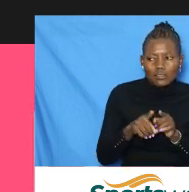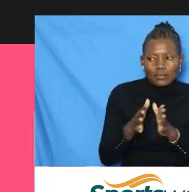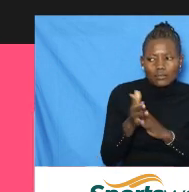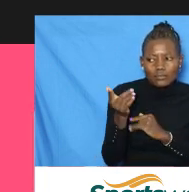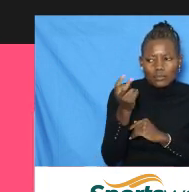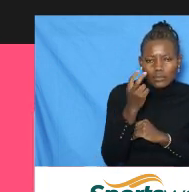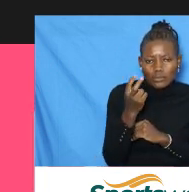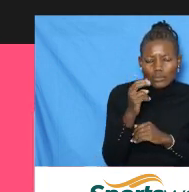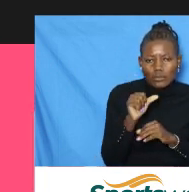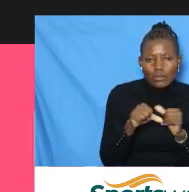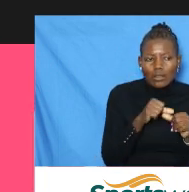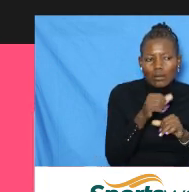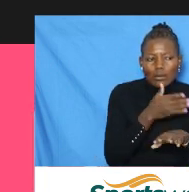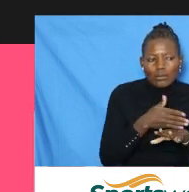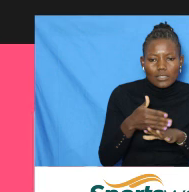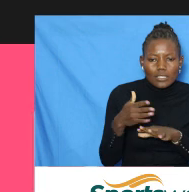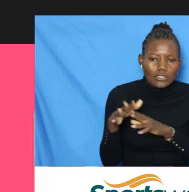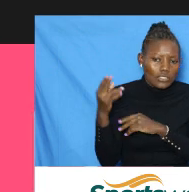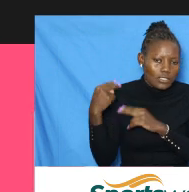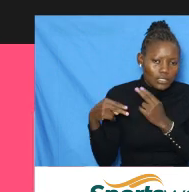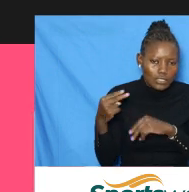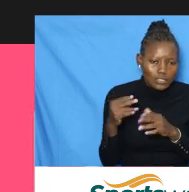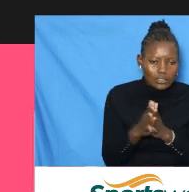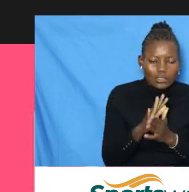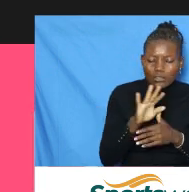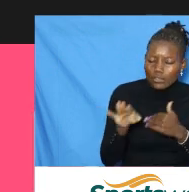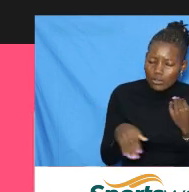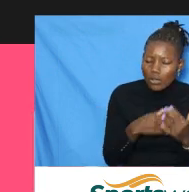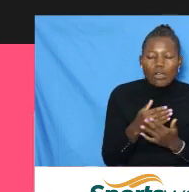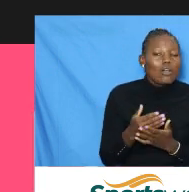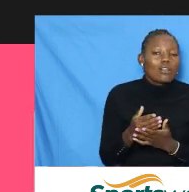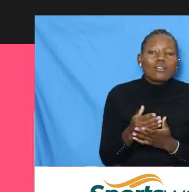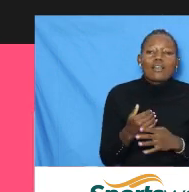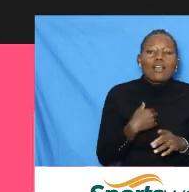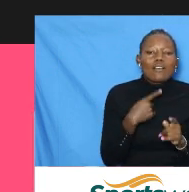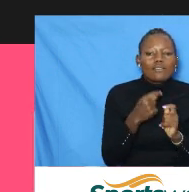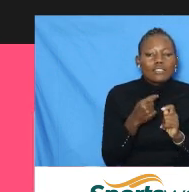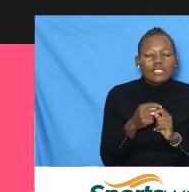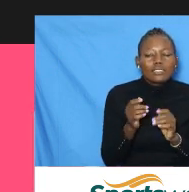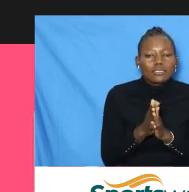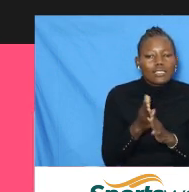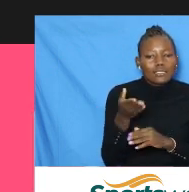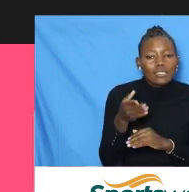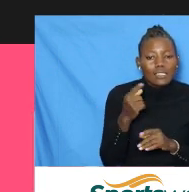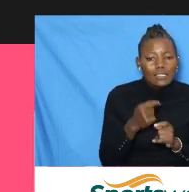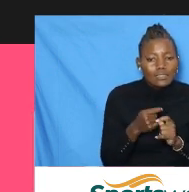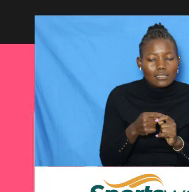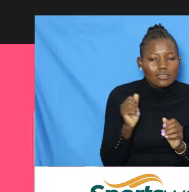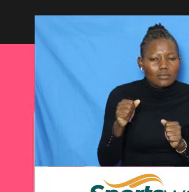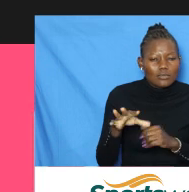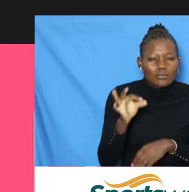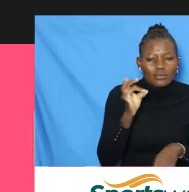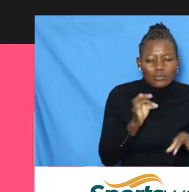injury profile of this athlete. So each and every athlete undergoes a test. And now with these tests, you can pick